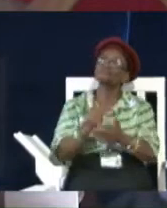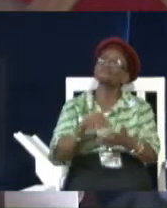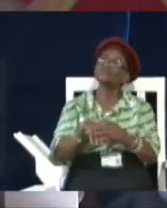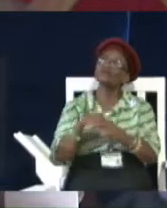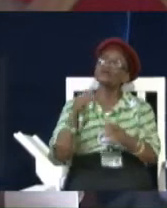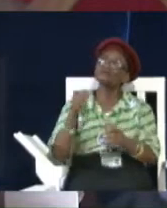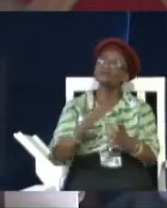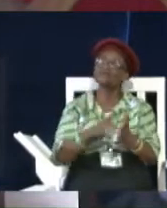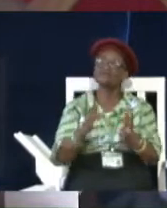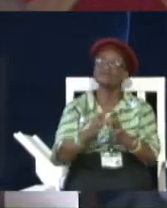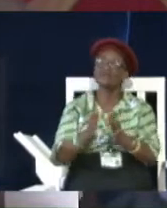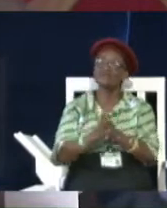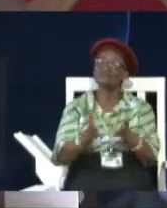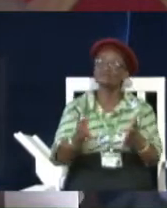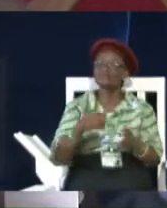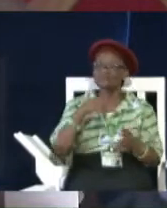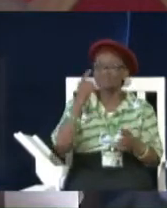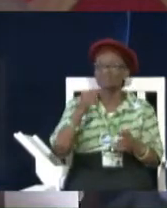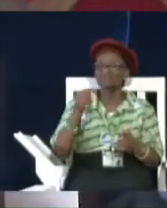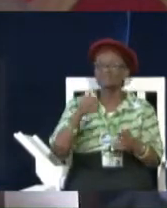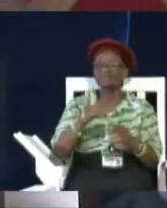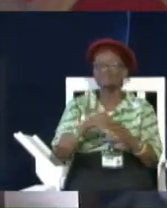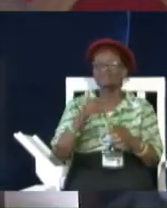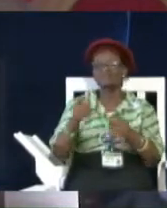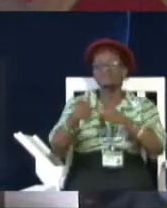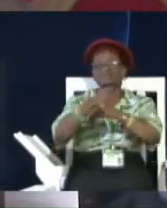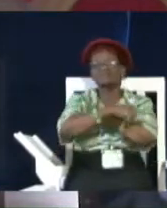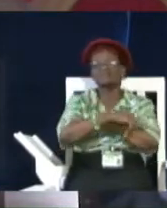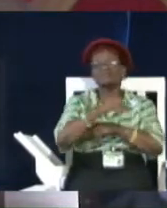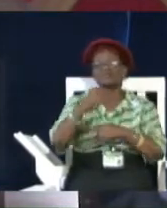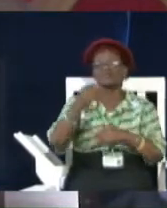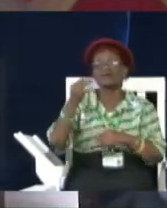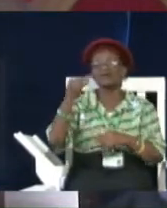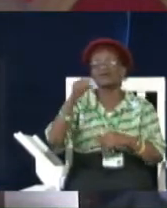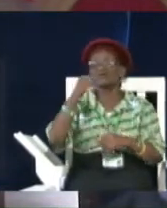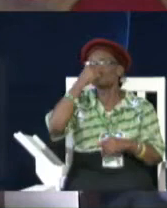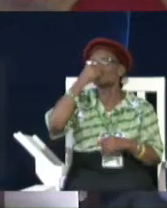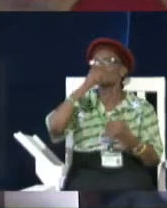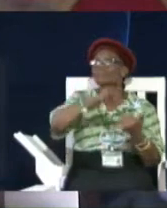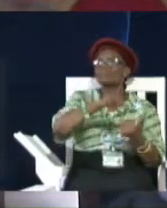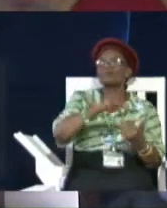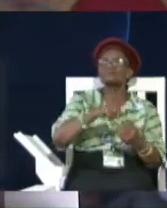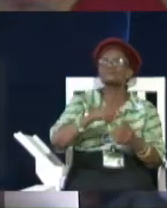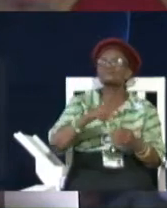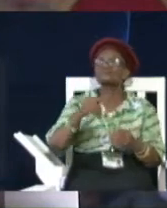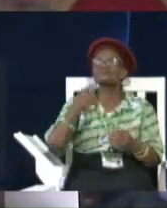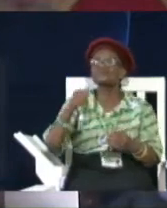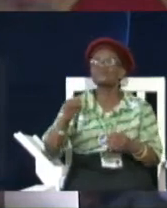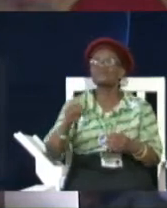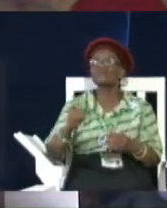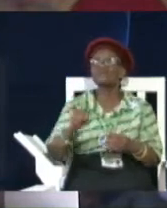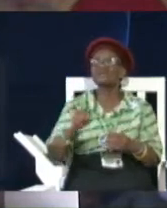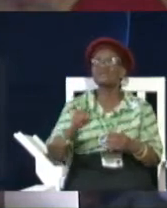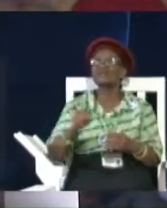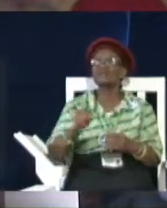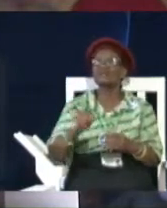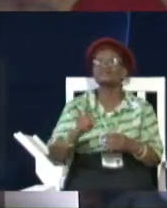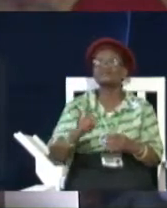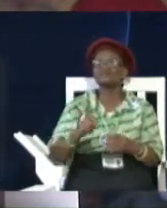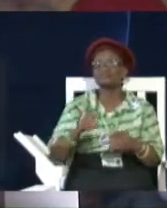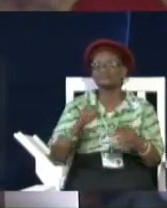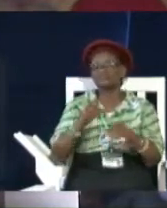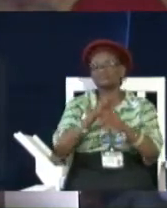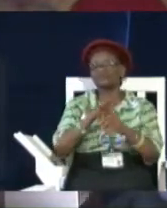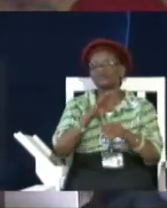Baptist, the kingdom of God suffereth violence, and the violent take it by force. There